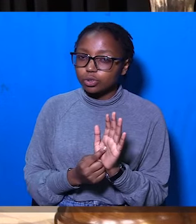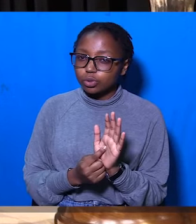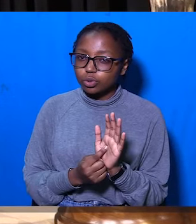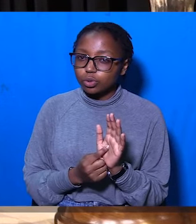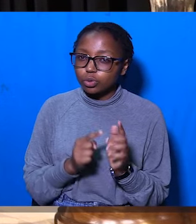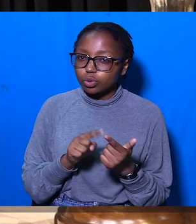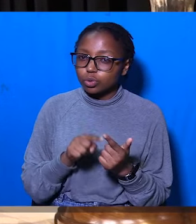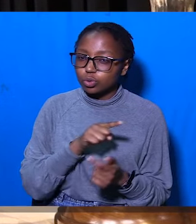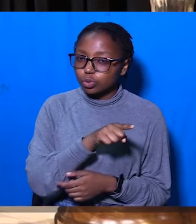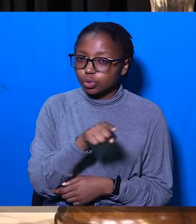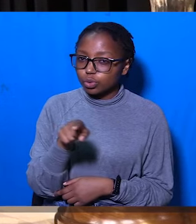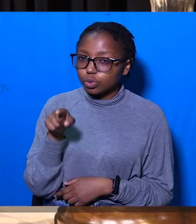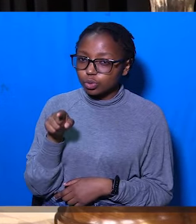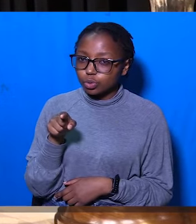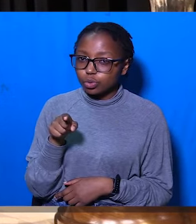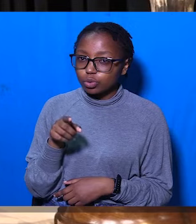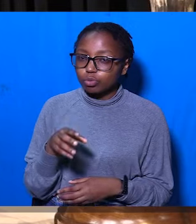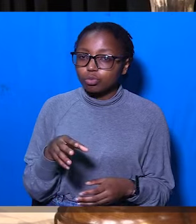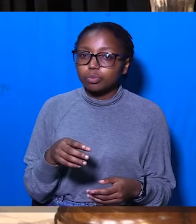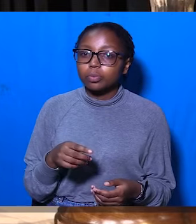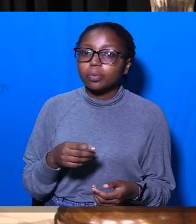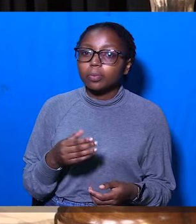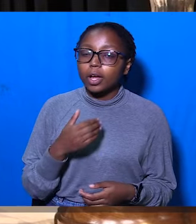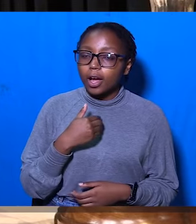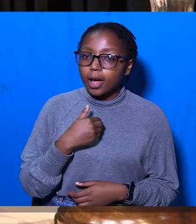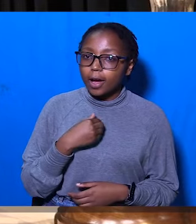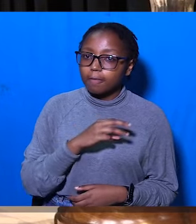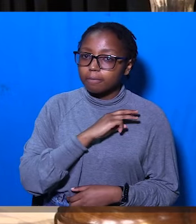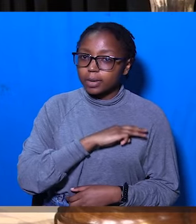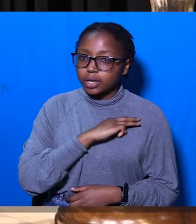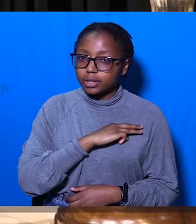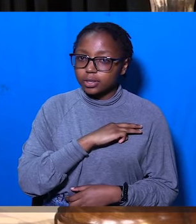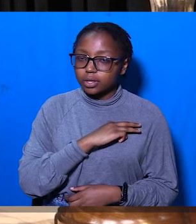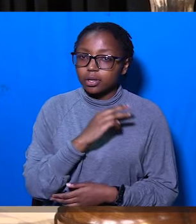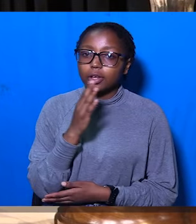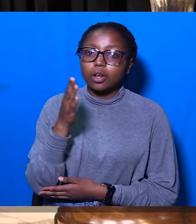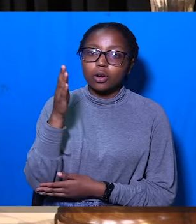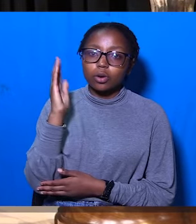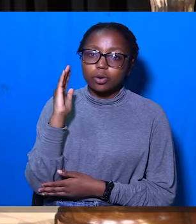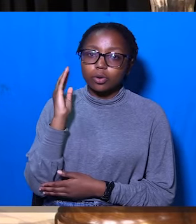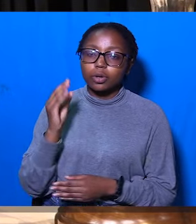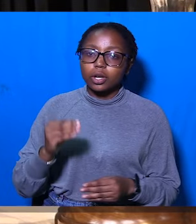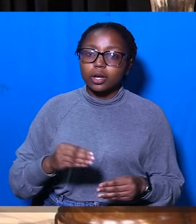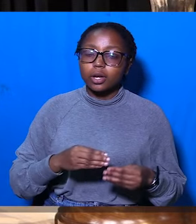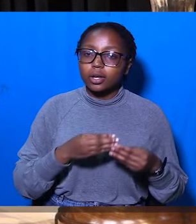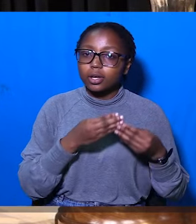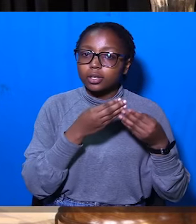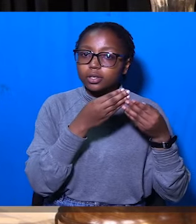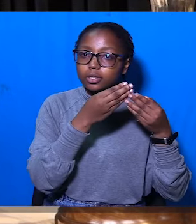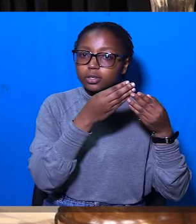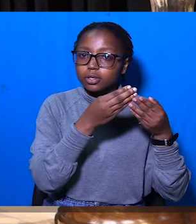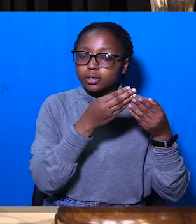you, they may also obtain mercy. Verse 32. For God has committed them to all